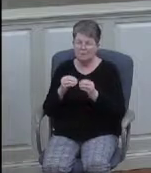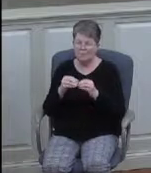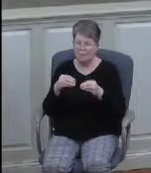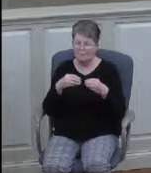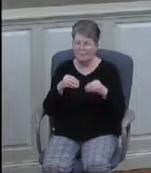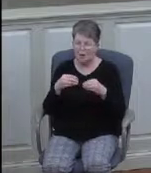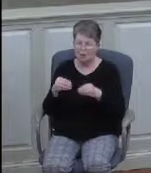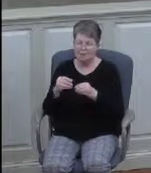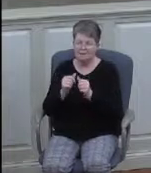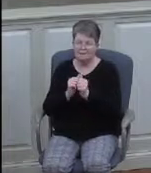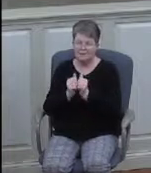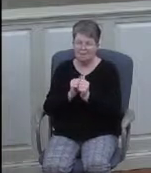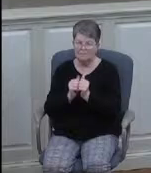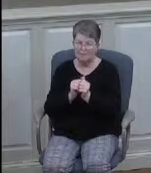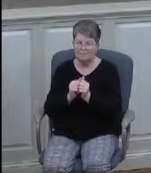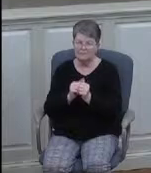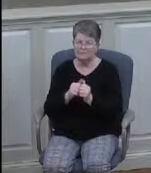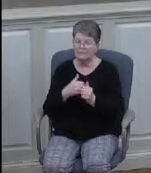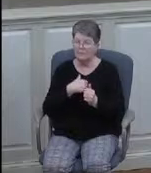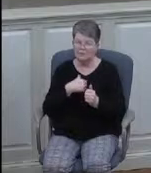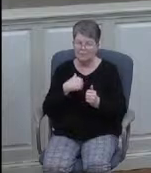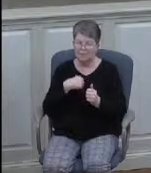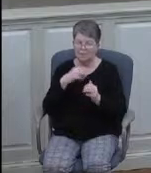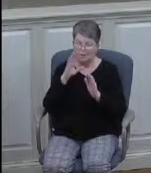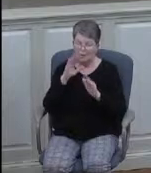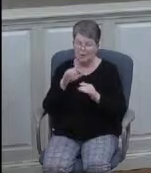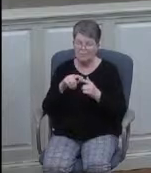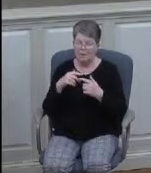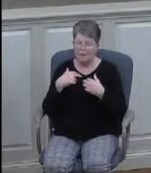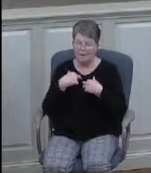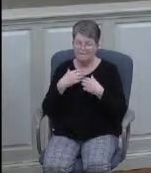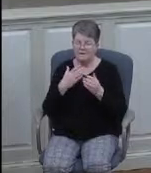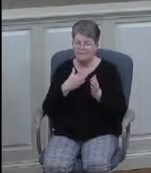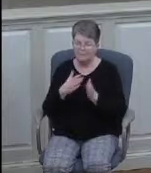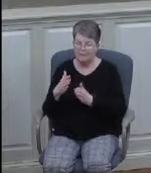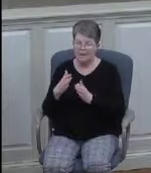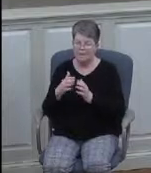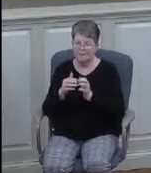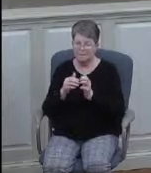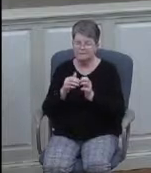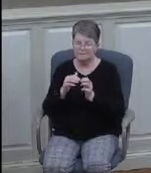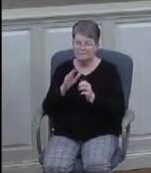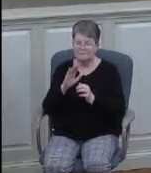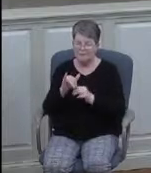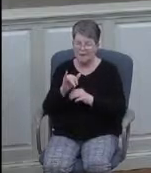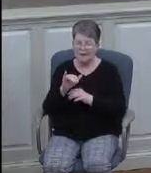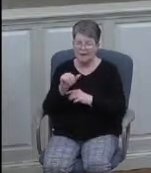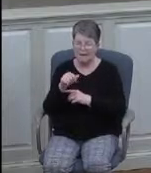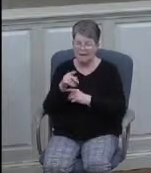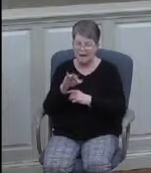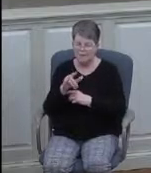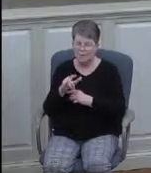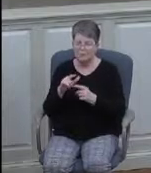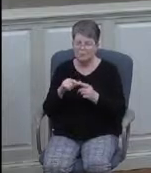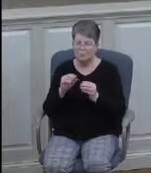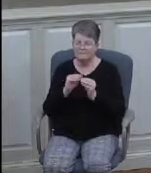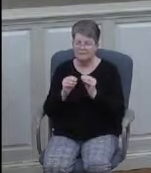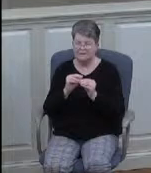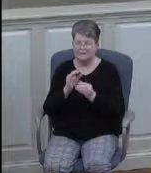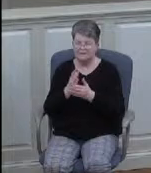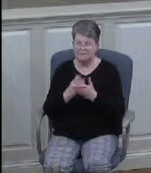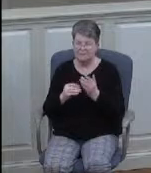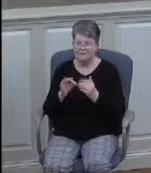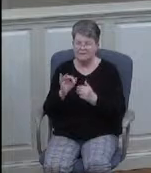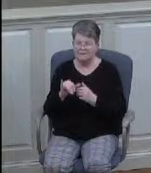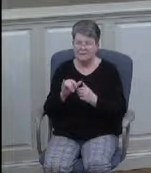competitive, which we hope to have a plan together by April to to rectify some of that. And